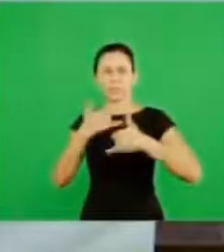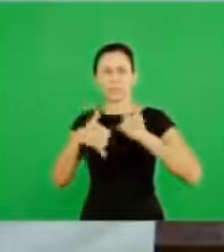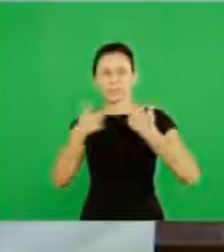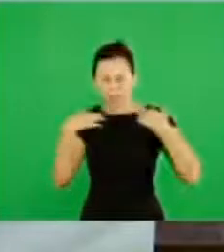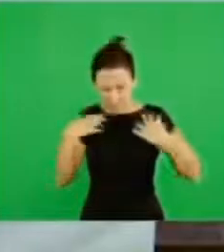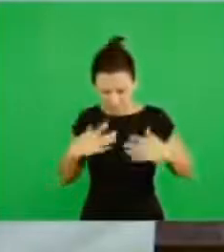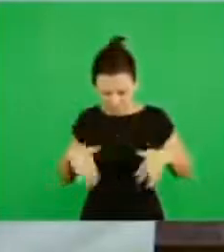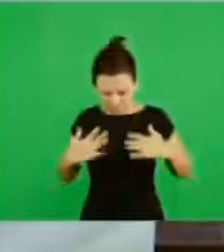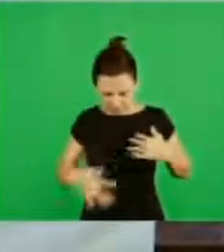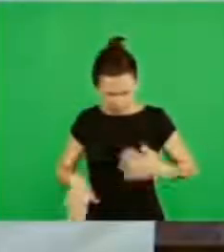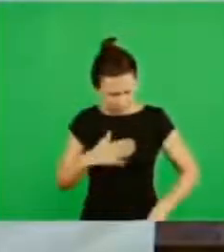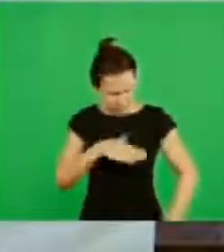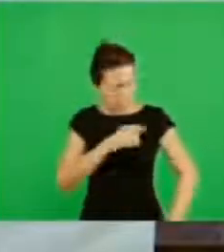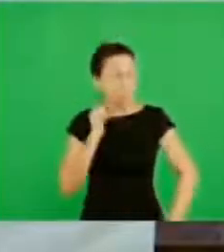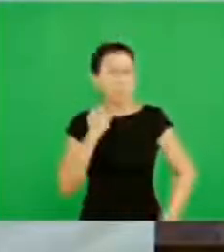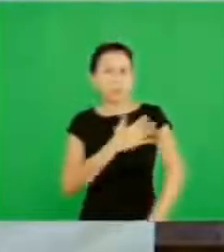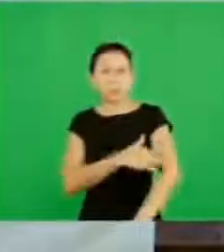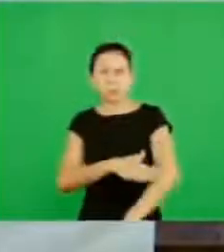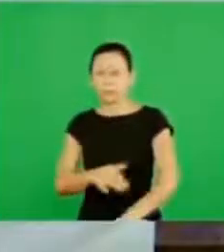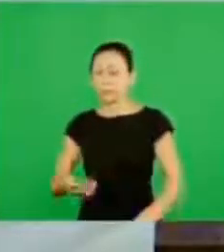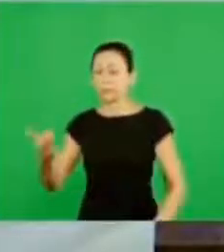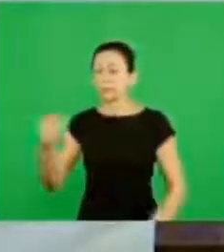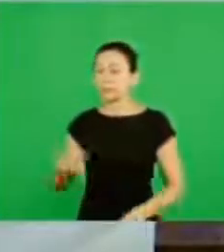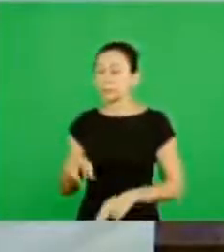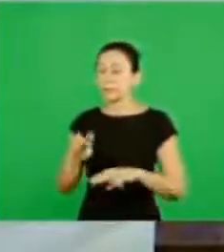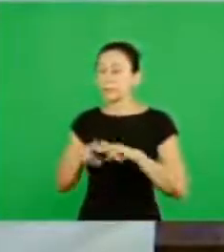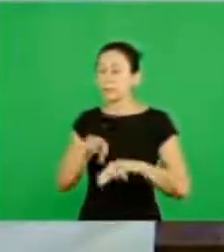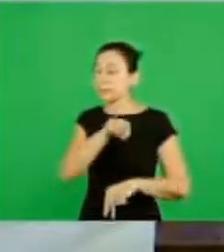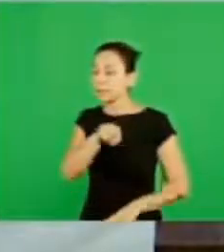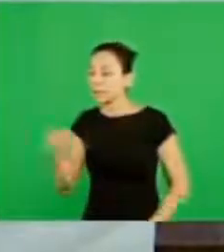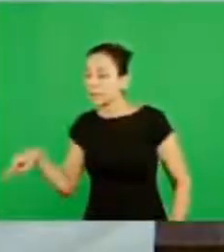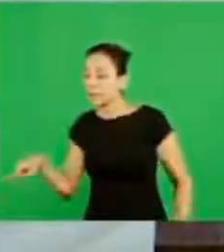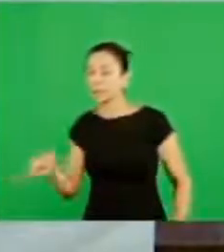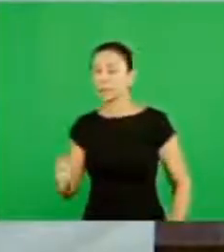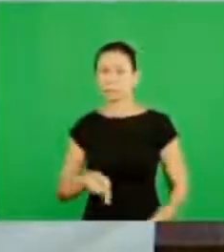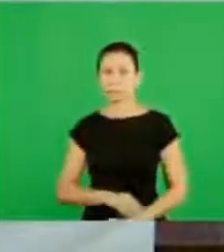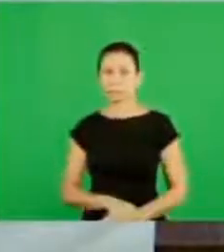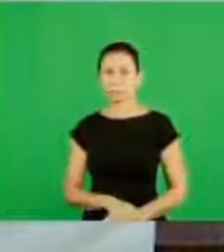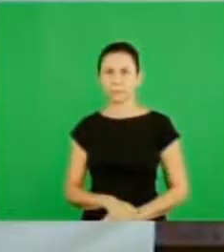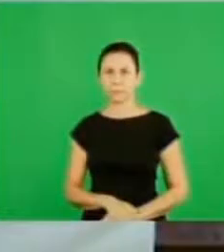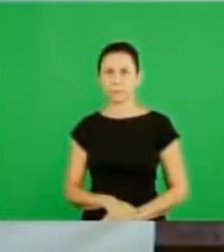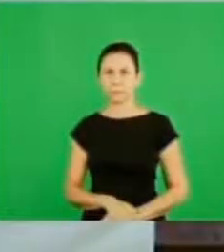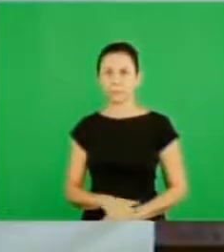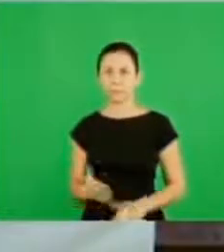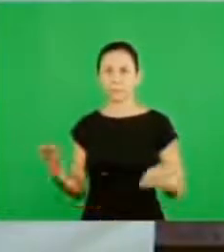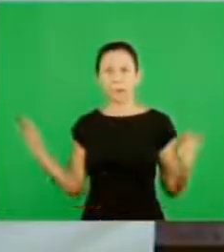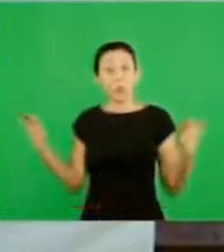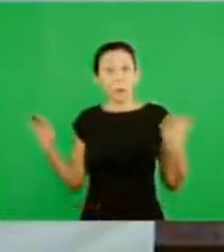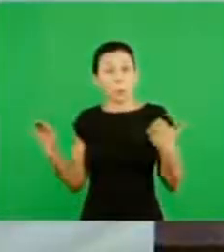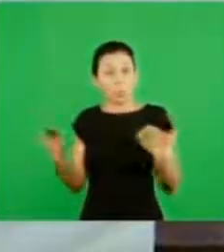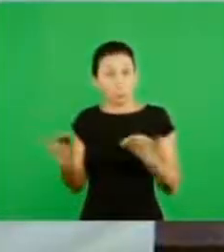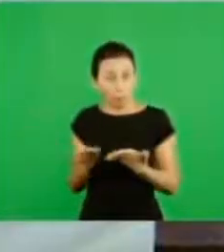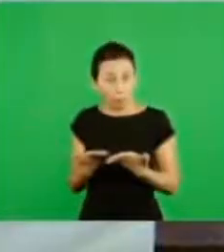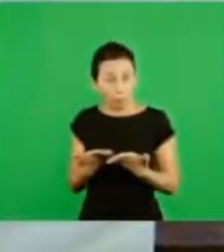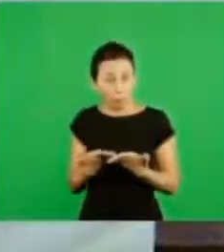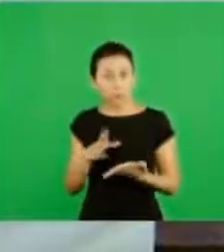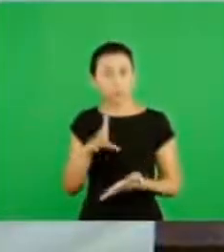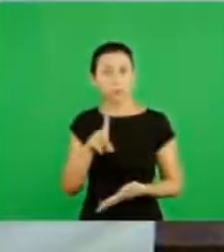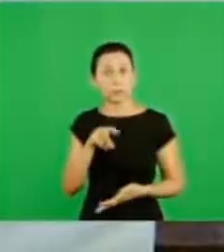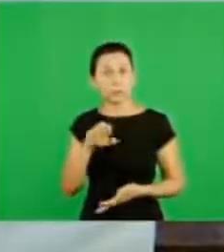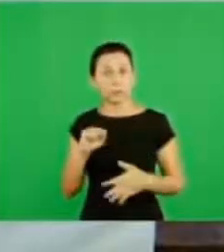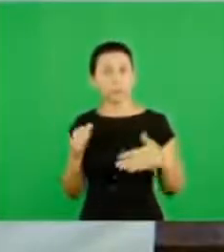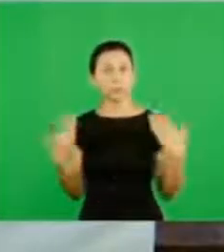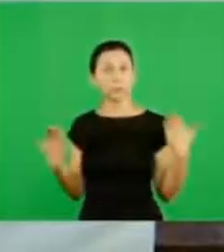you know, very big backyard, and everyone's full of dust. And she said, look, the group sits down, so she